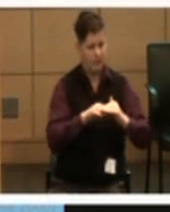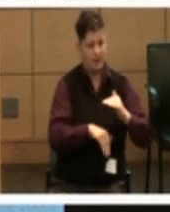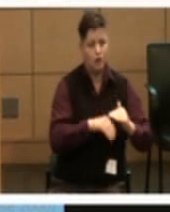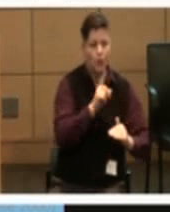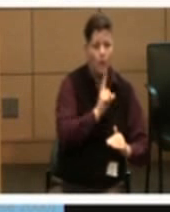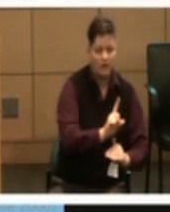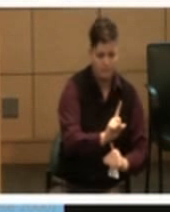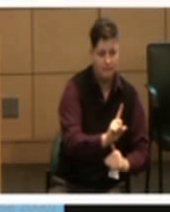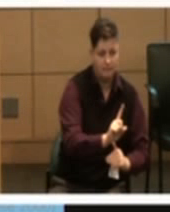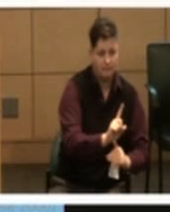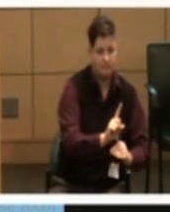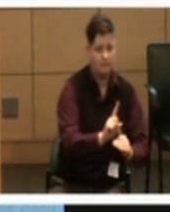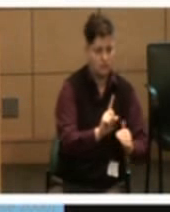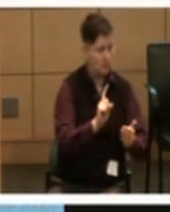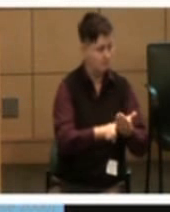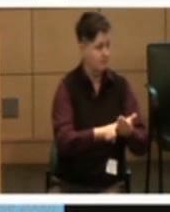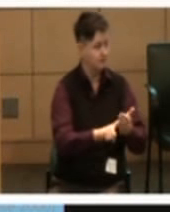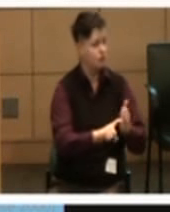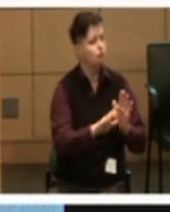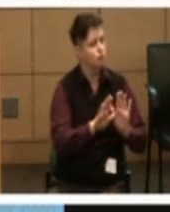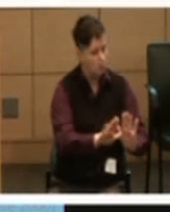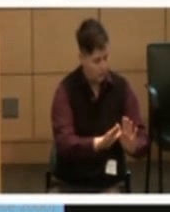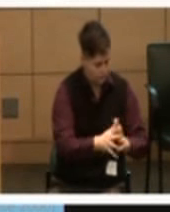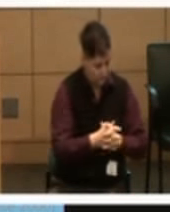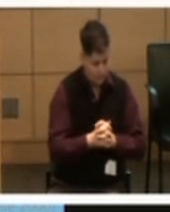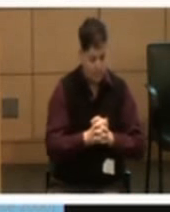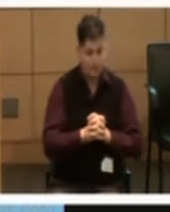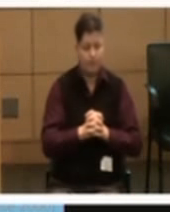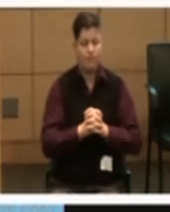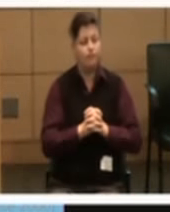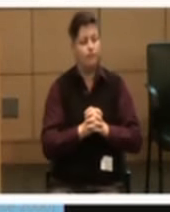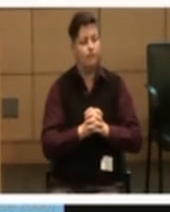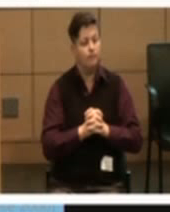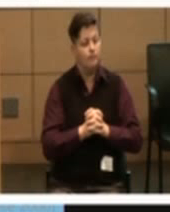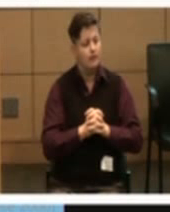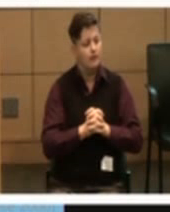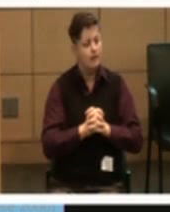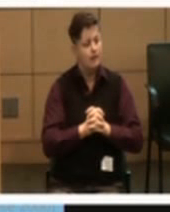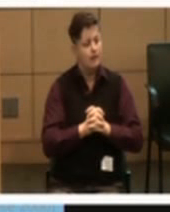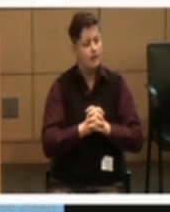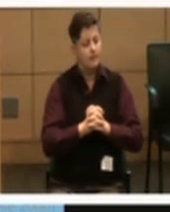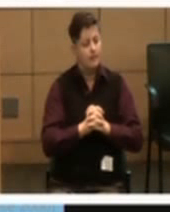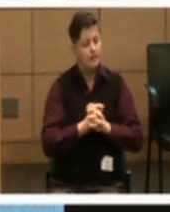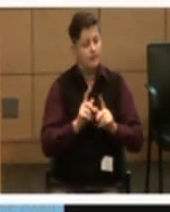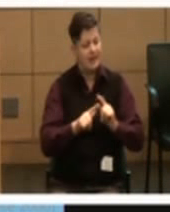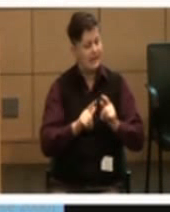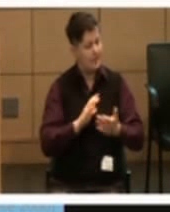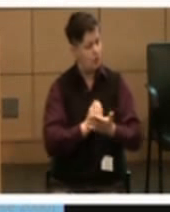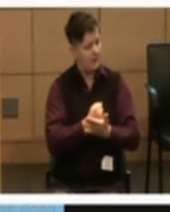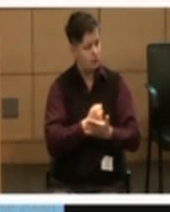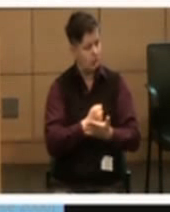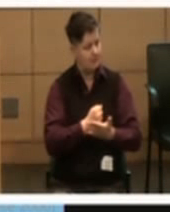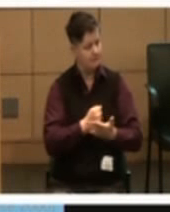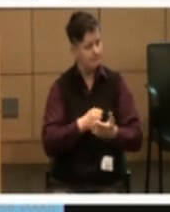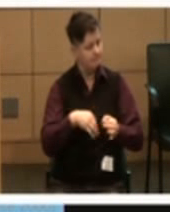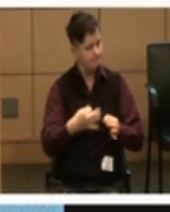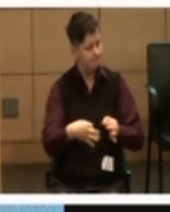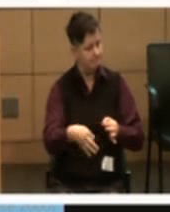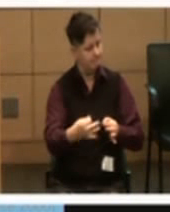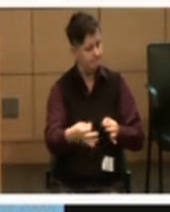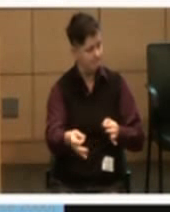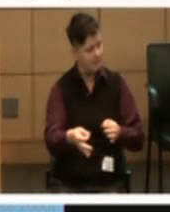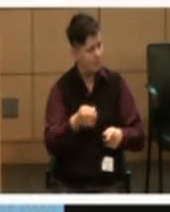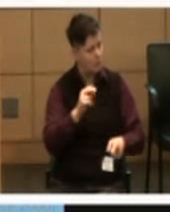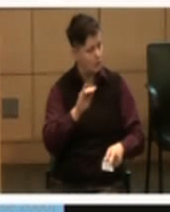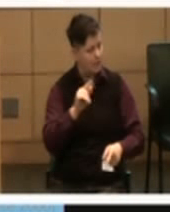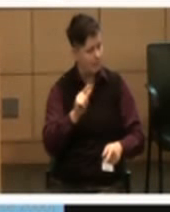is great. However, we have this persistent intervention delay for children who have unilateral hearing